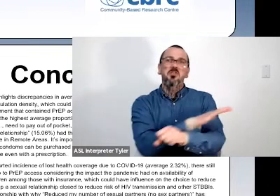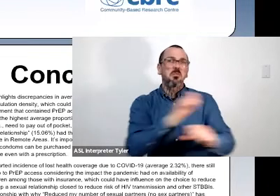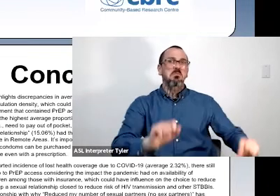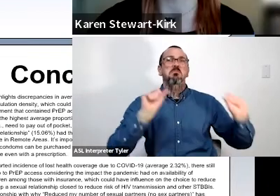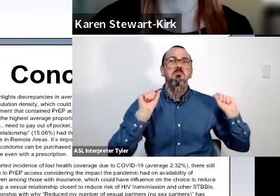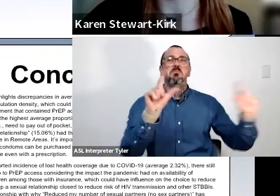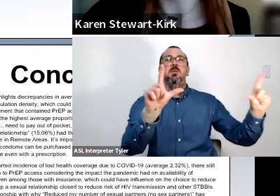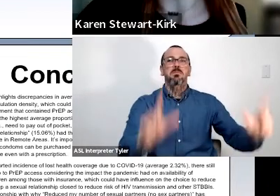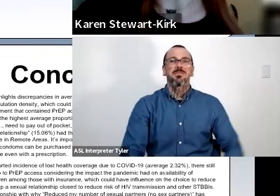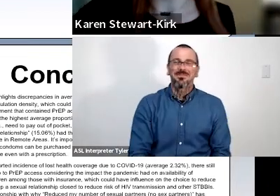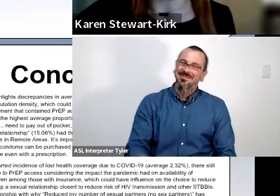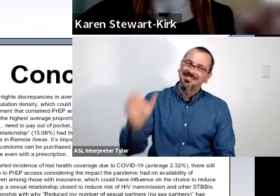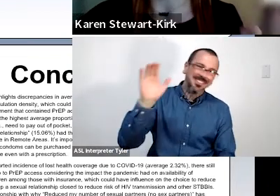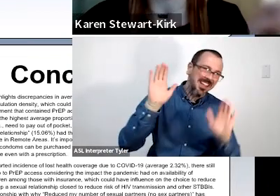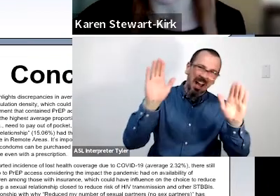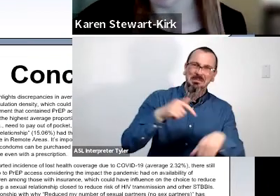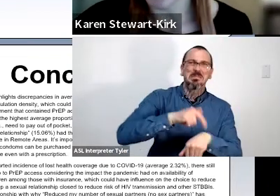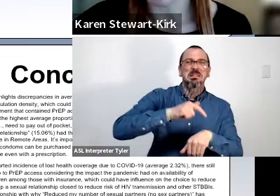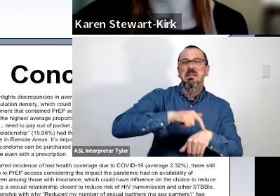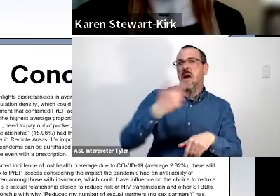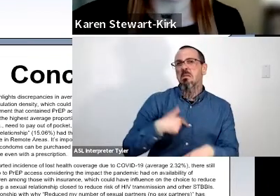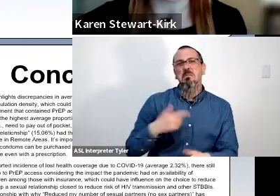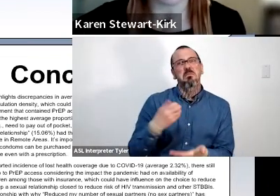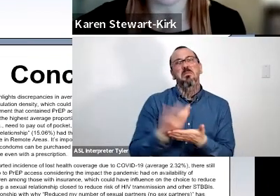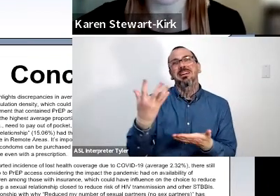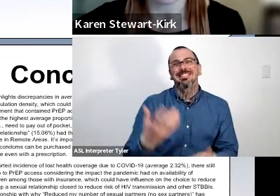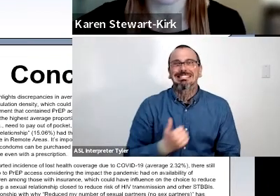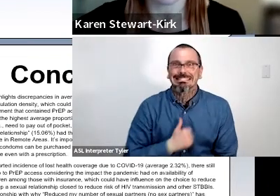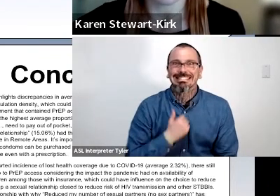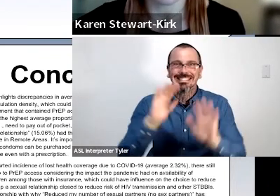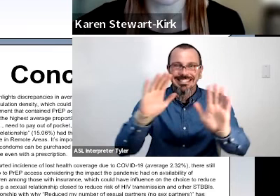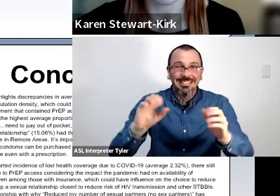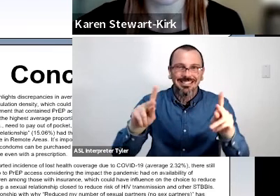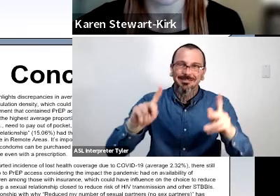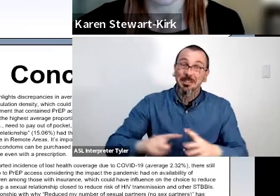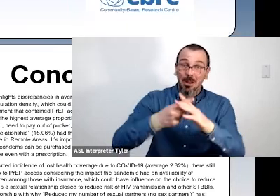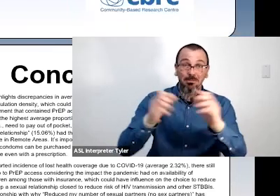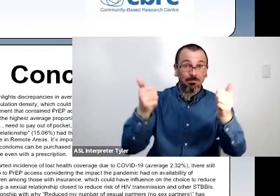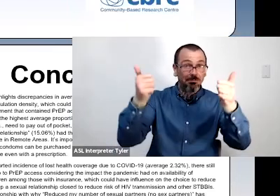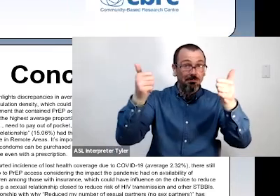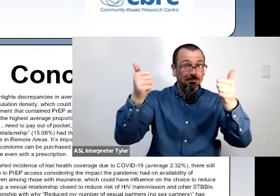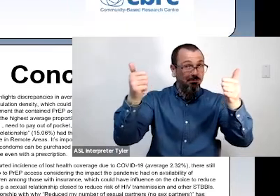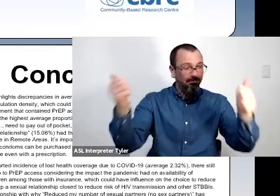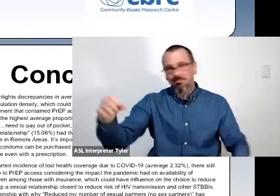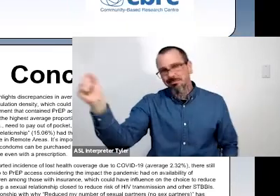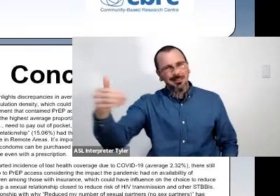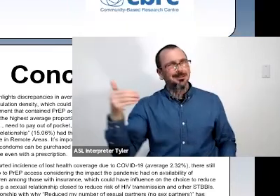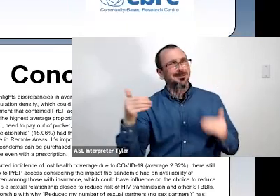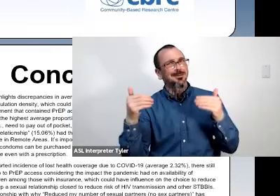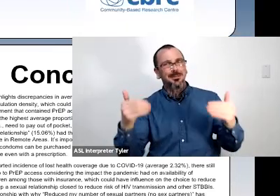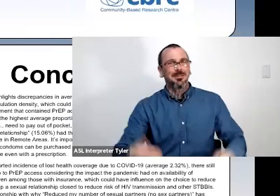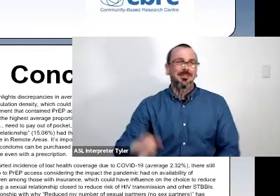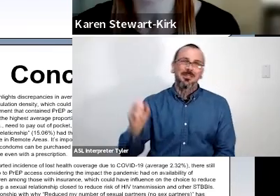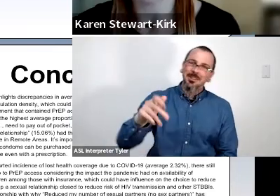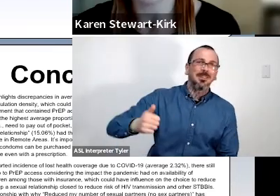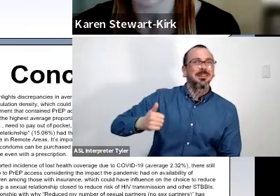use my time really efficiently. All right, let's get started. Is it okay to start? Go ahead. Yeah, let's go. Canada's